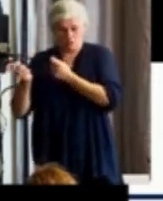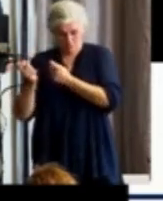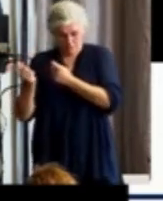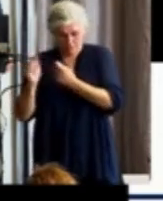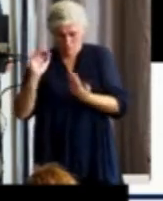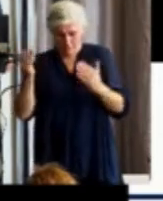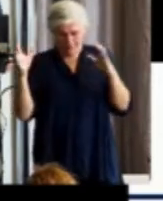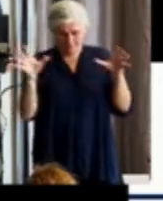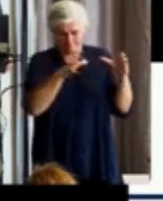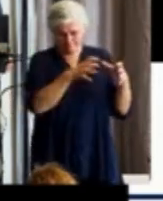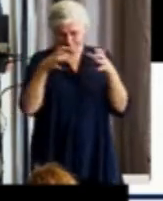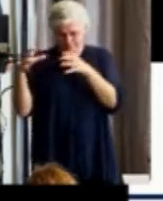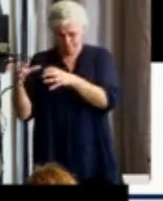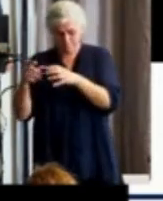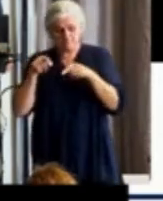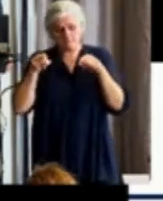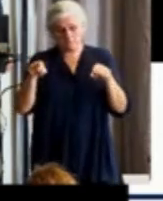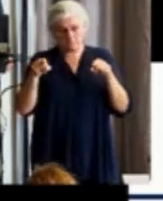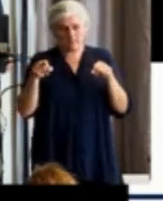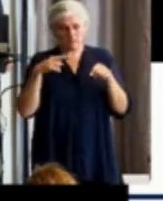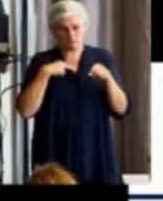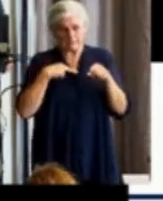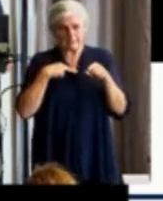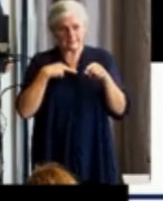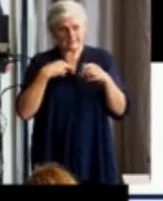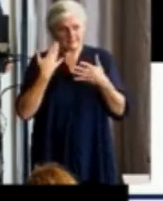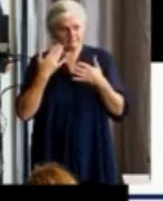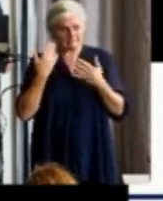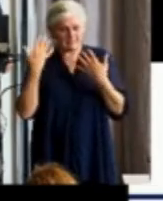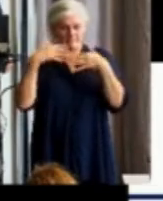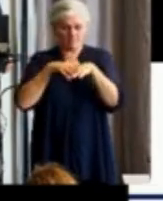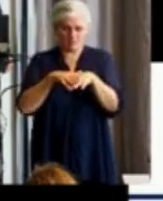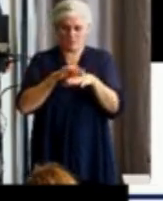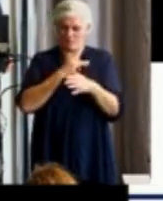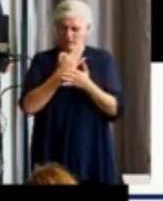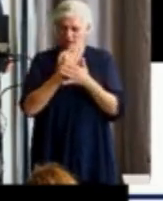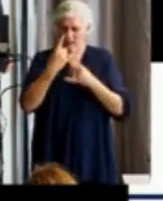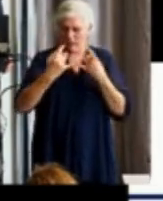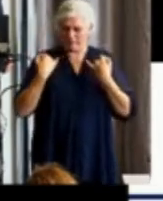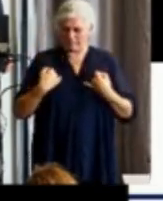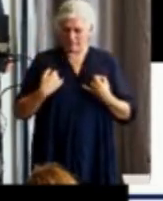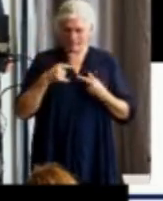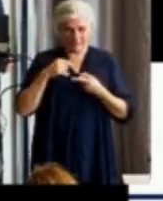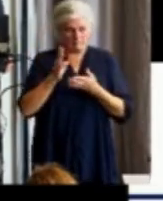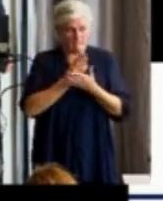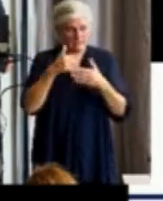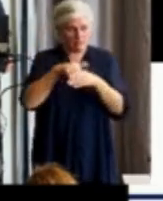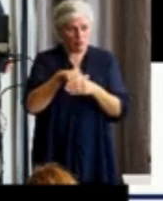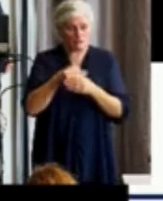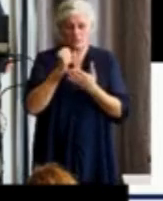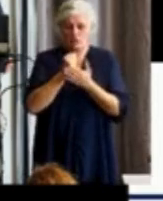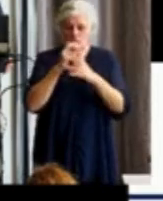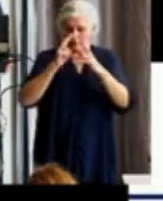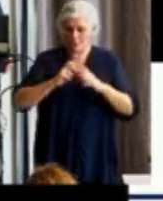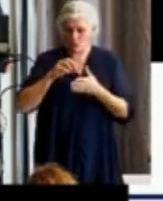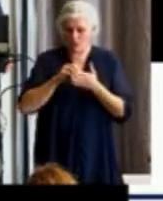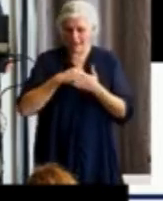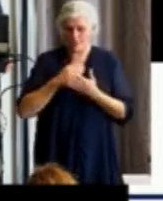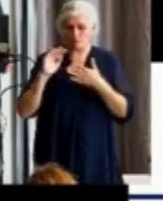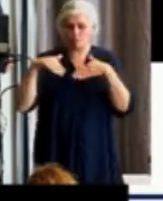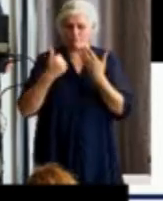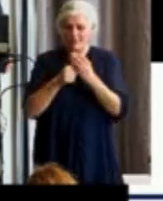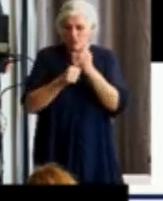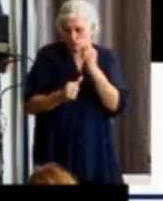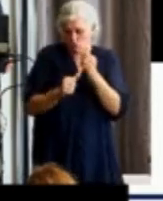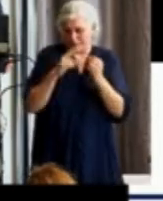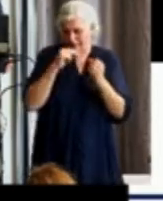and this is kind of hampered by the fact that it's a rare disease, and to take part in the study, you do have to provide a stool sample. So there